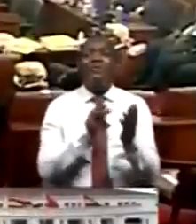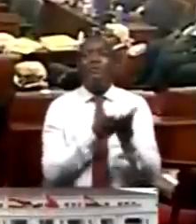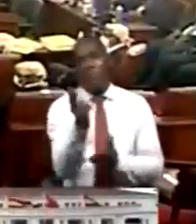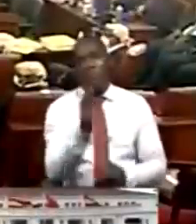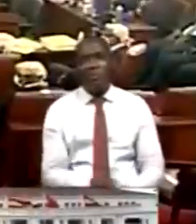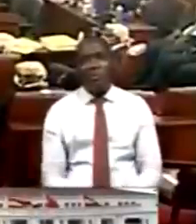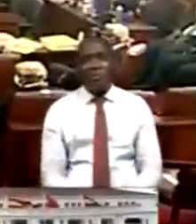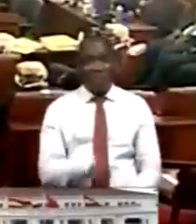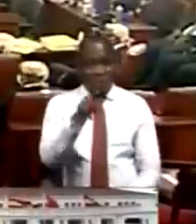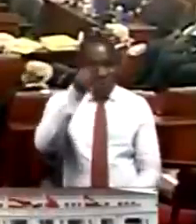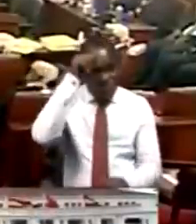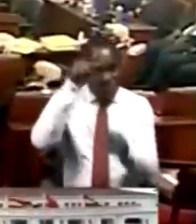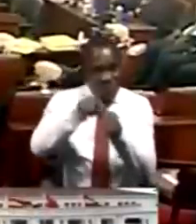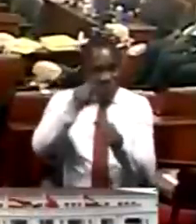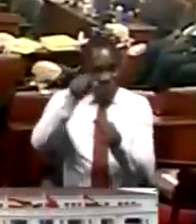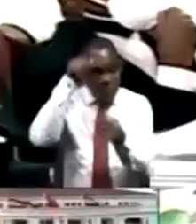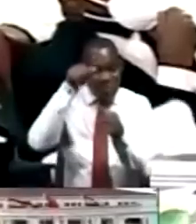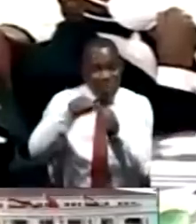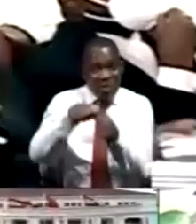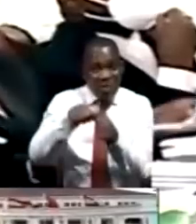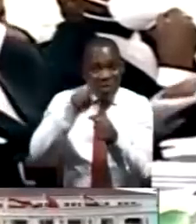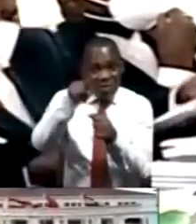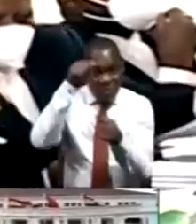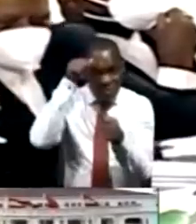elections. You recall